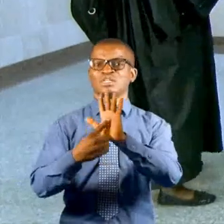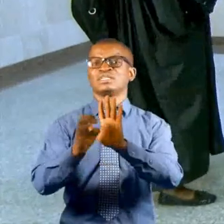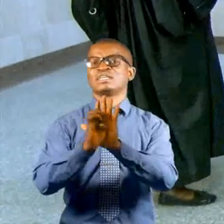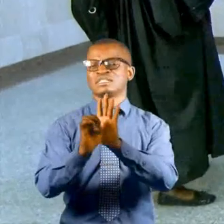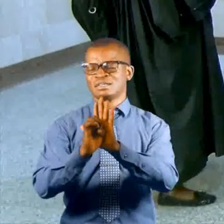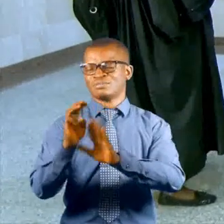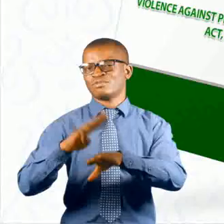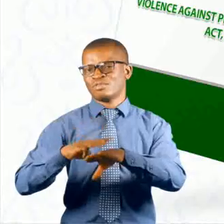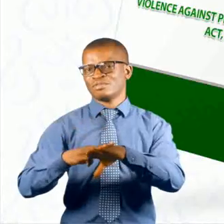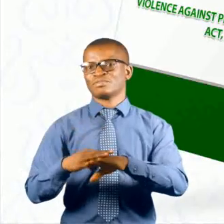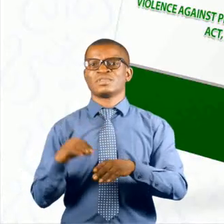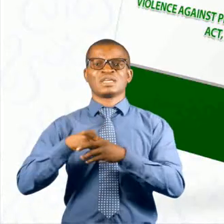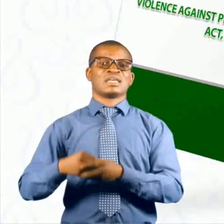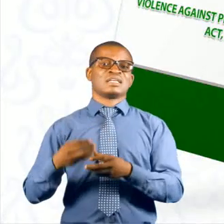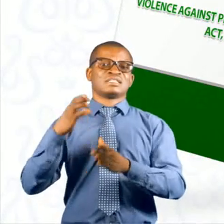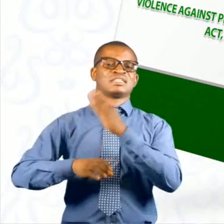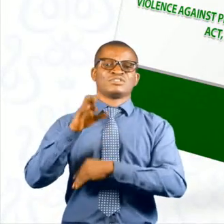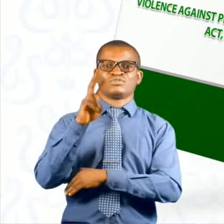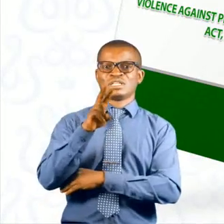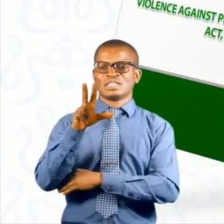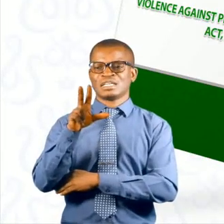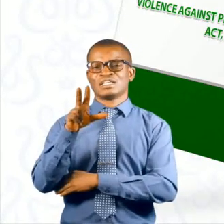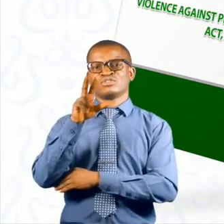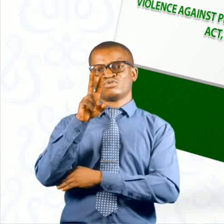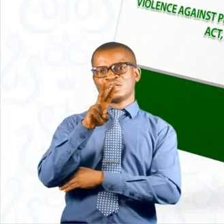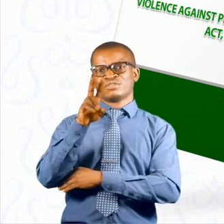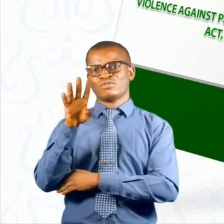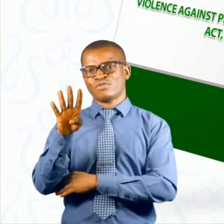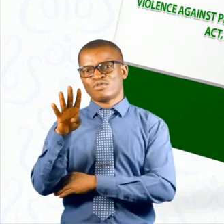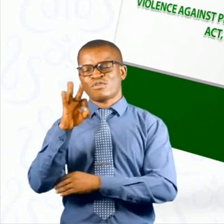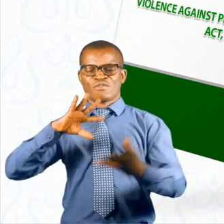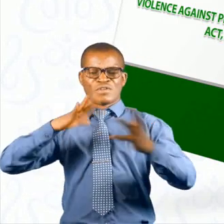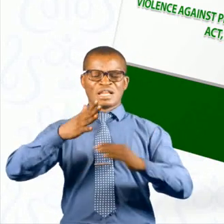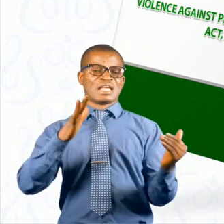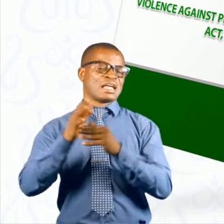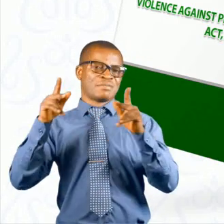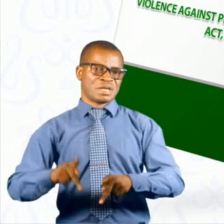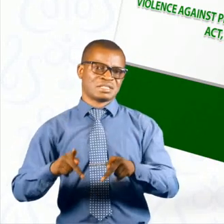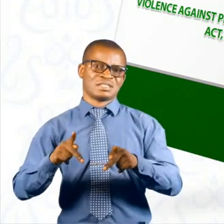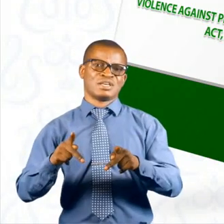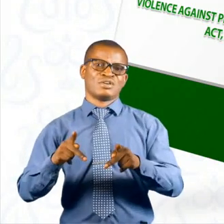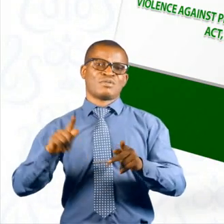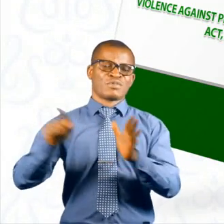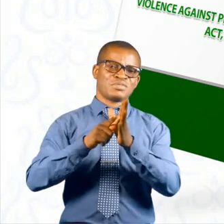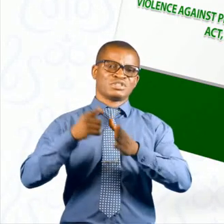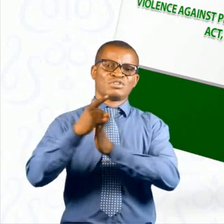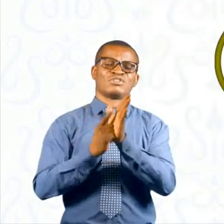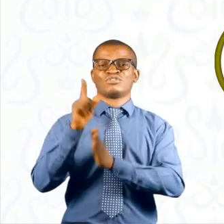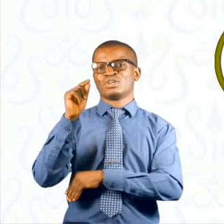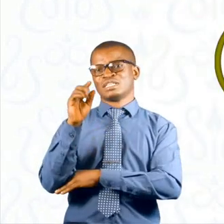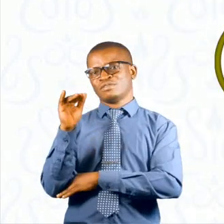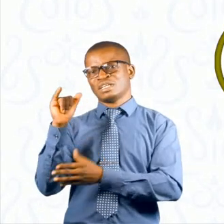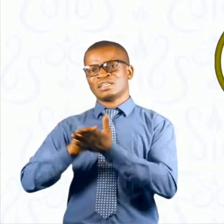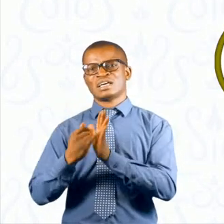serve as a deterrent. In fulfillment of Section 23 and 24 of the Violence Against Persons Prohibition Act 2015,